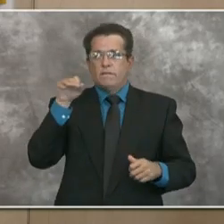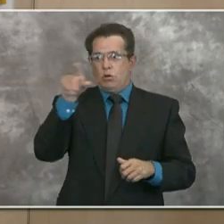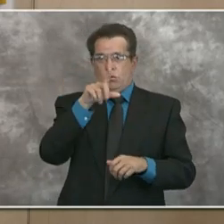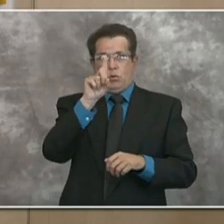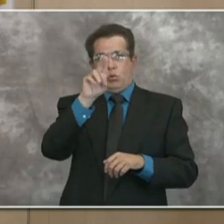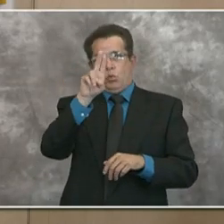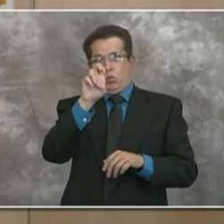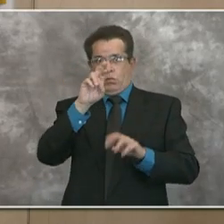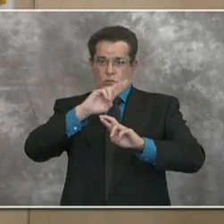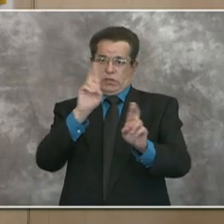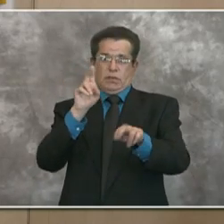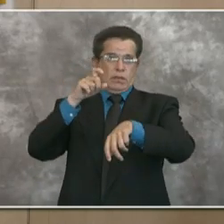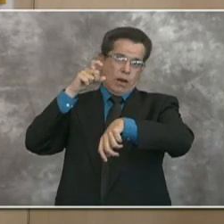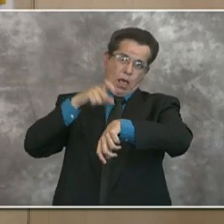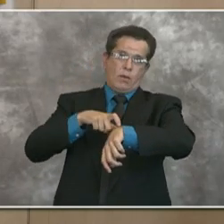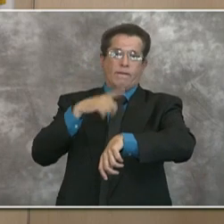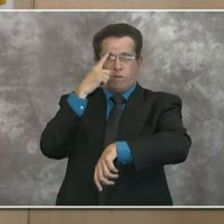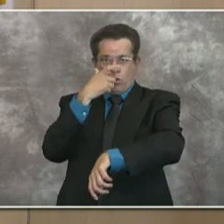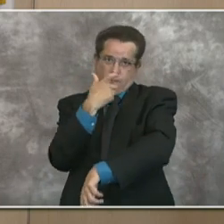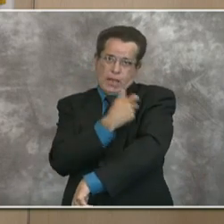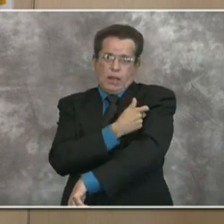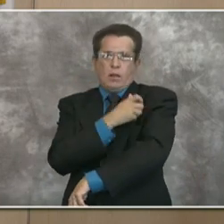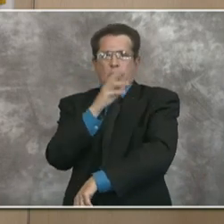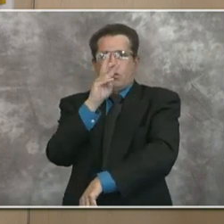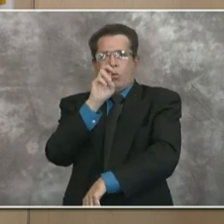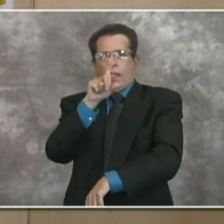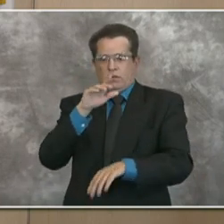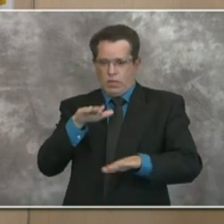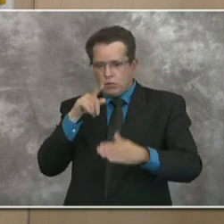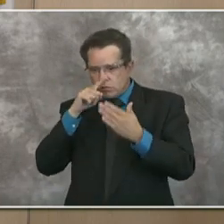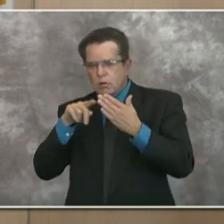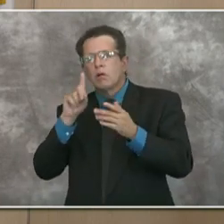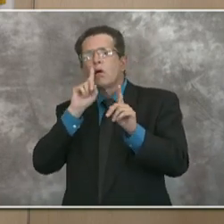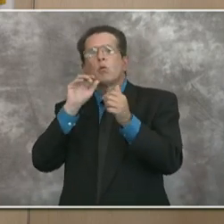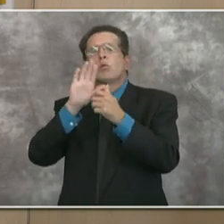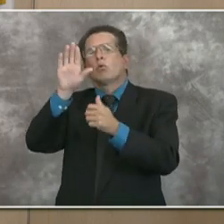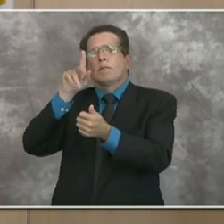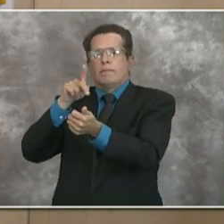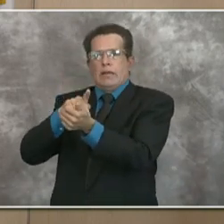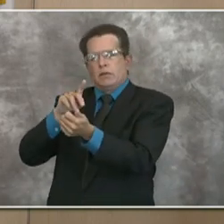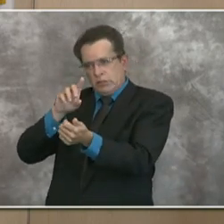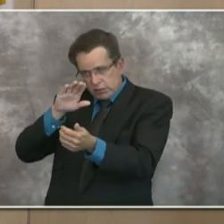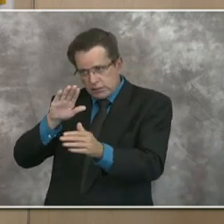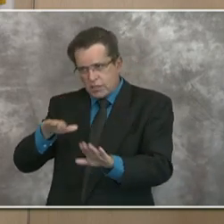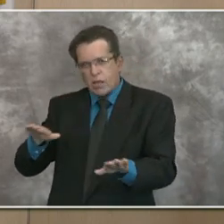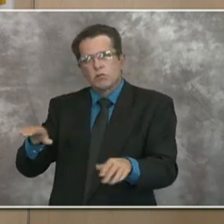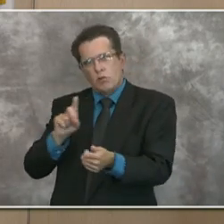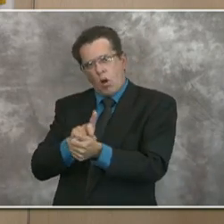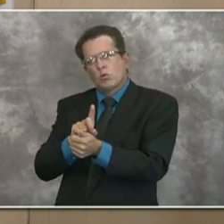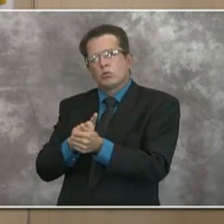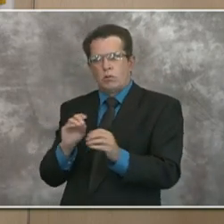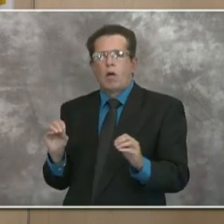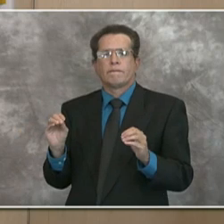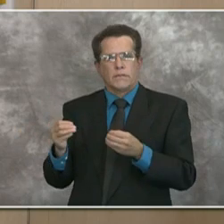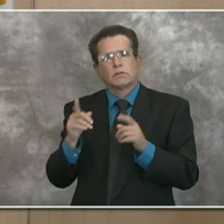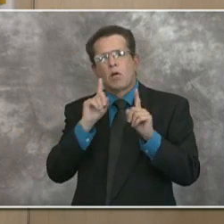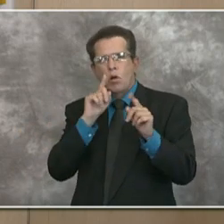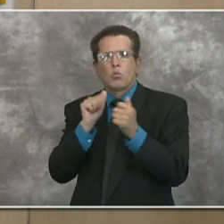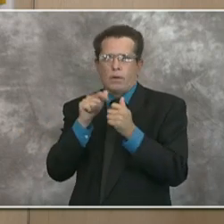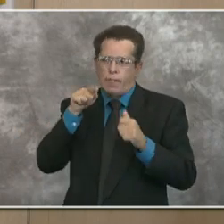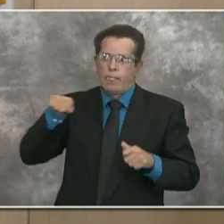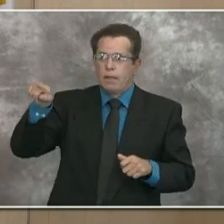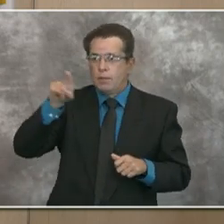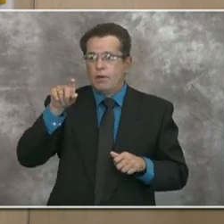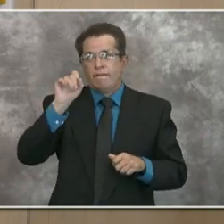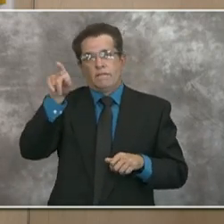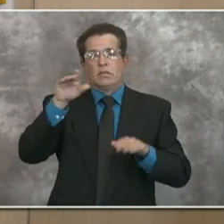for immunizations and/or a well child check, contact your pediatrician's office for further guidance, especially if your child